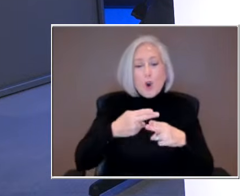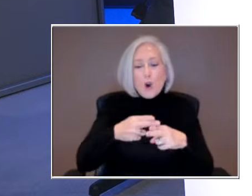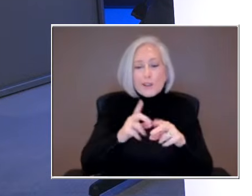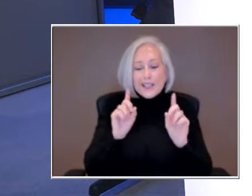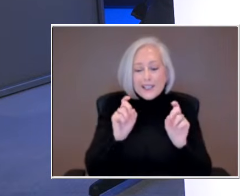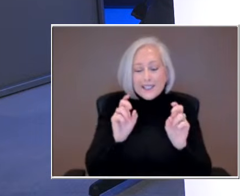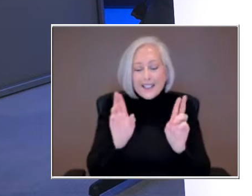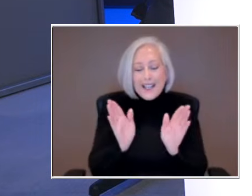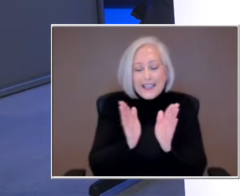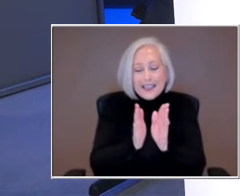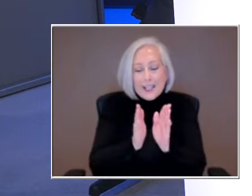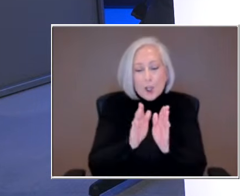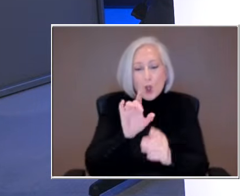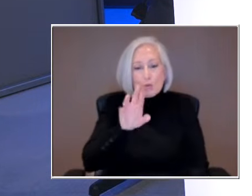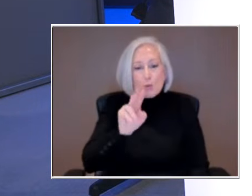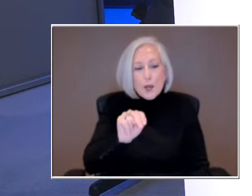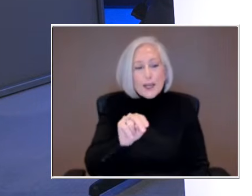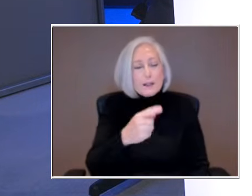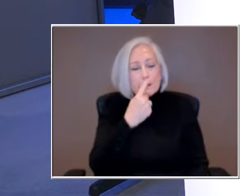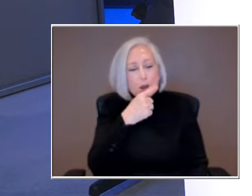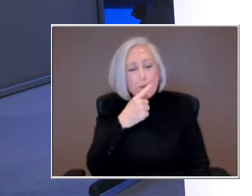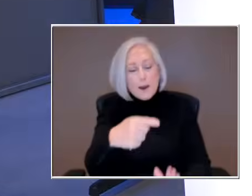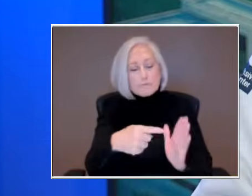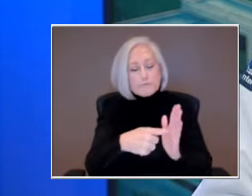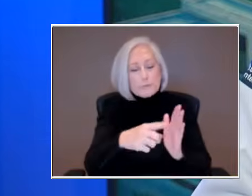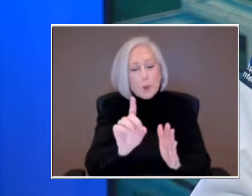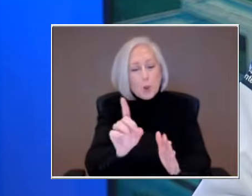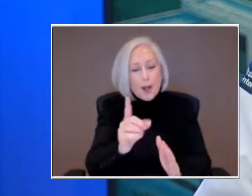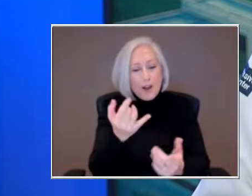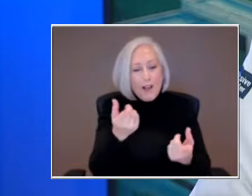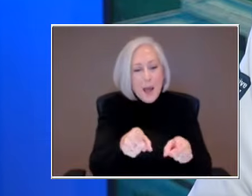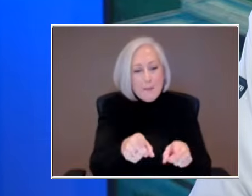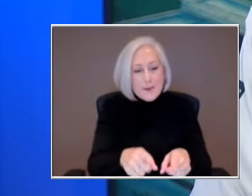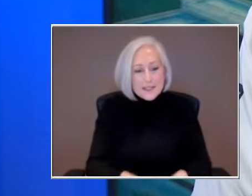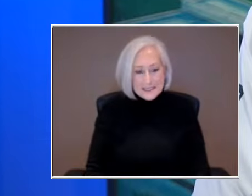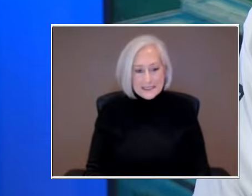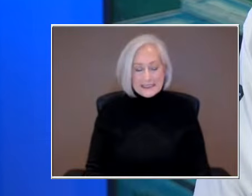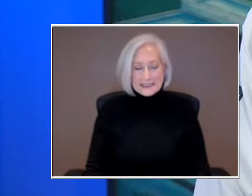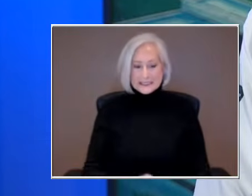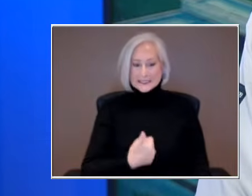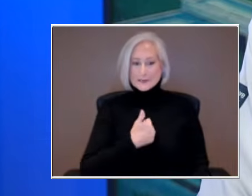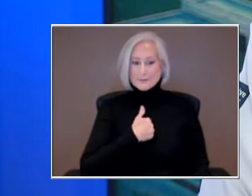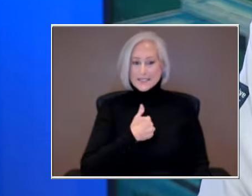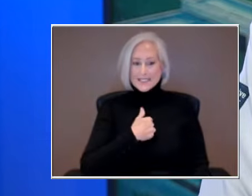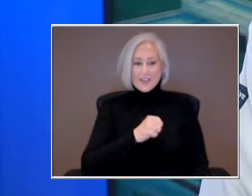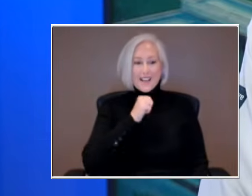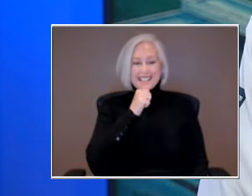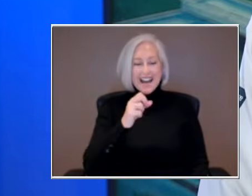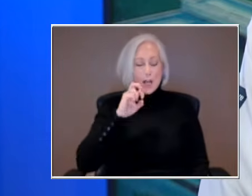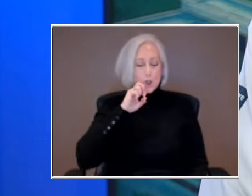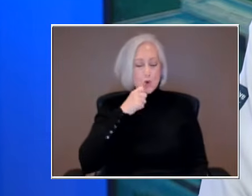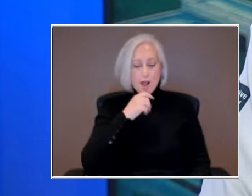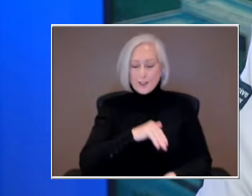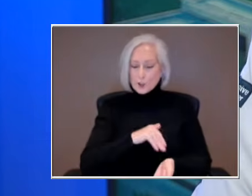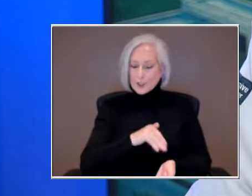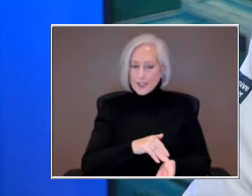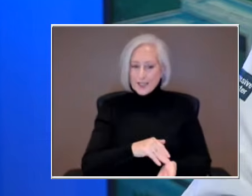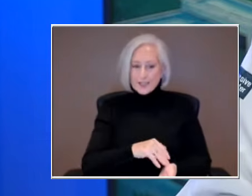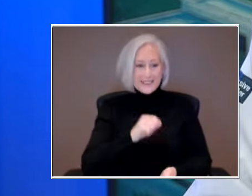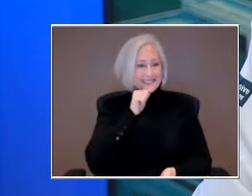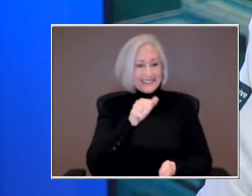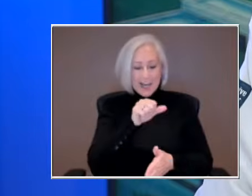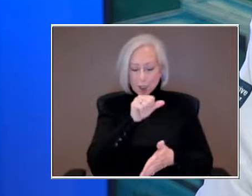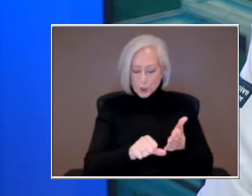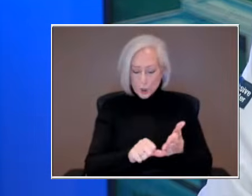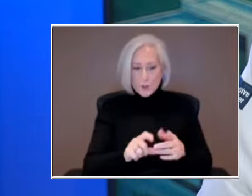non-medical audience, where is the cerebellum? Right. I'm not, as a non-neurosurgeon, non-neurologist, I should be staying in my lane, but